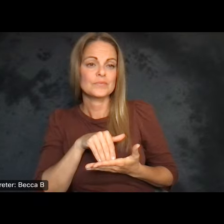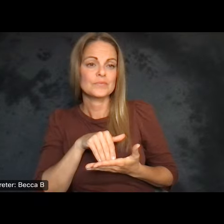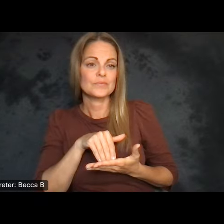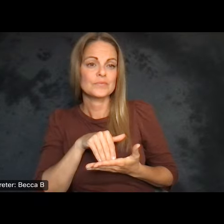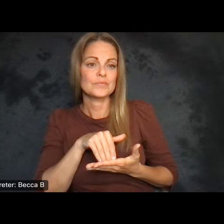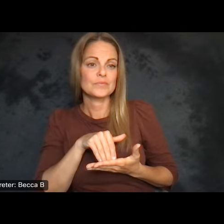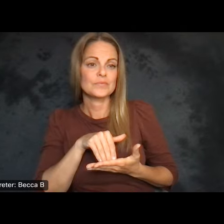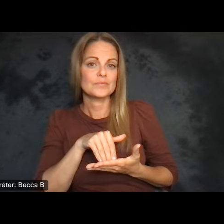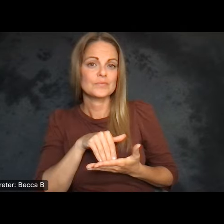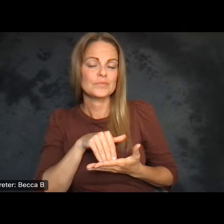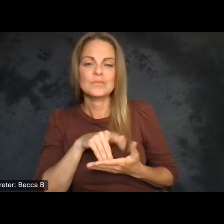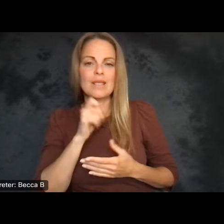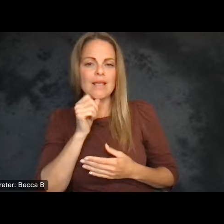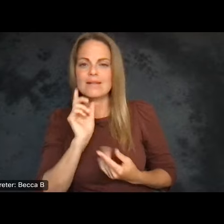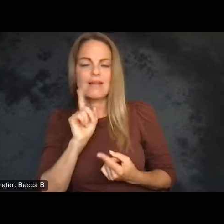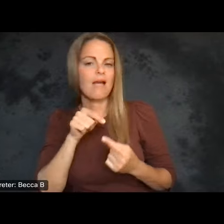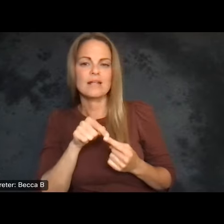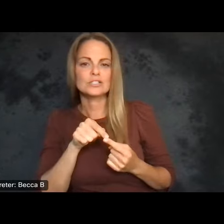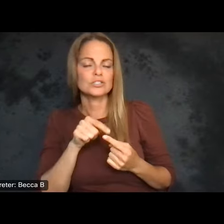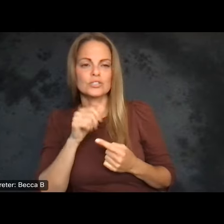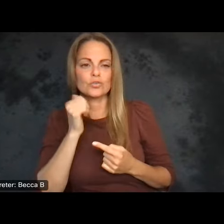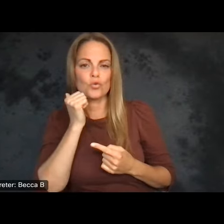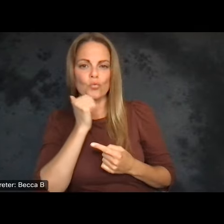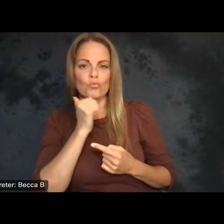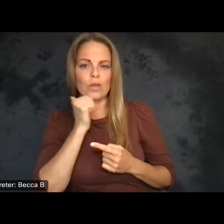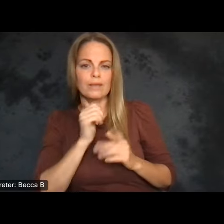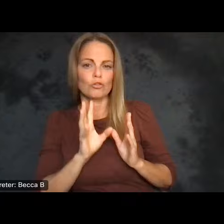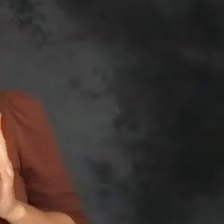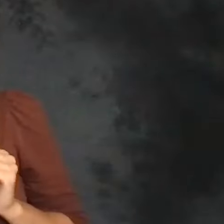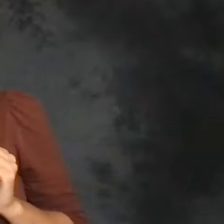Not until regular session. Yes.